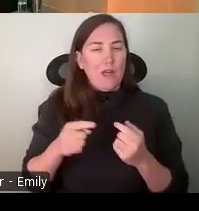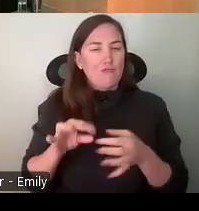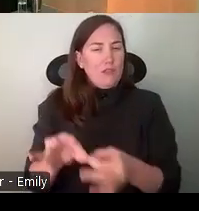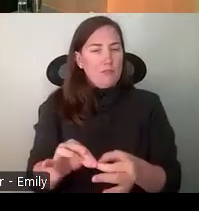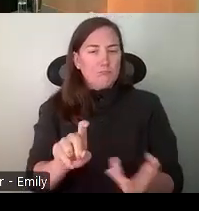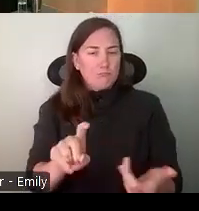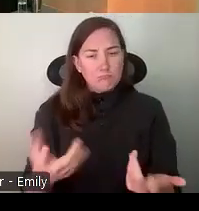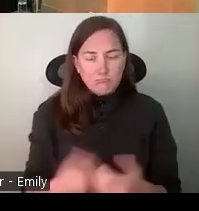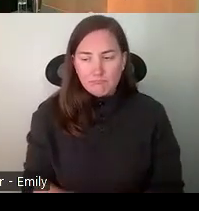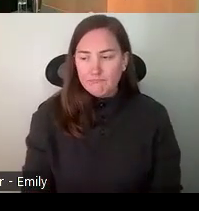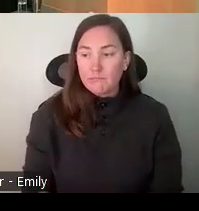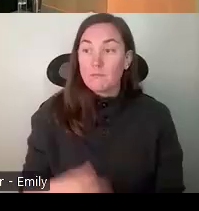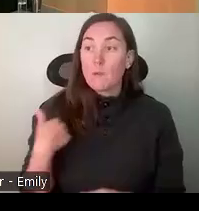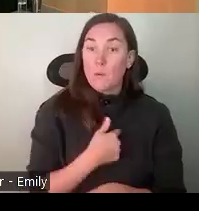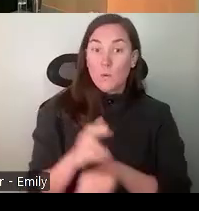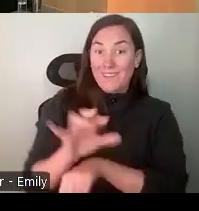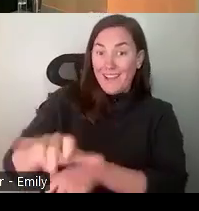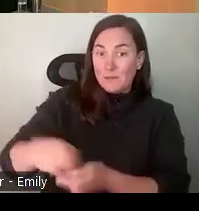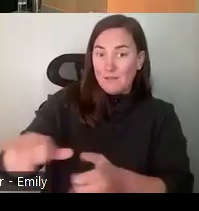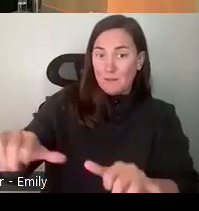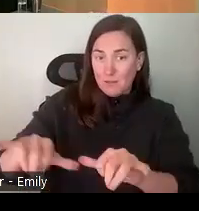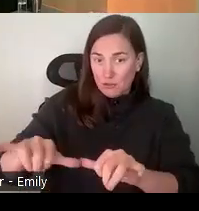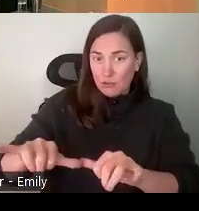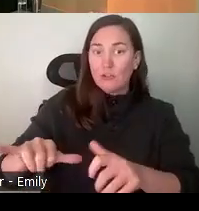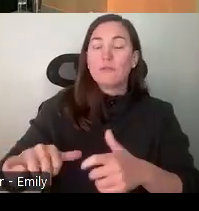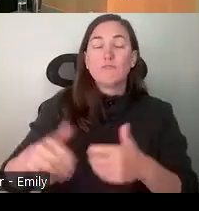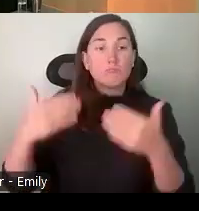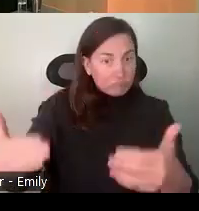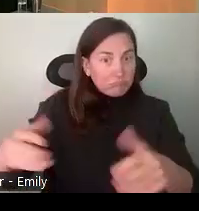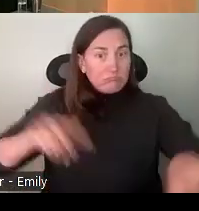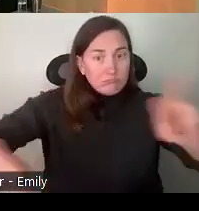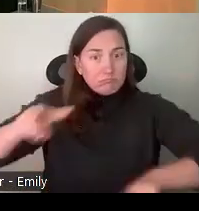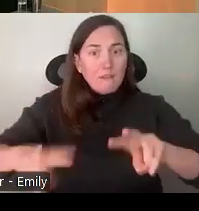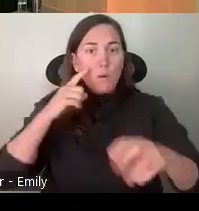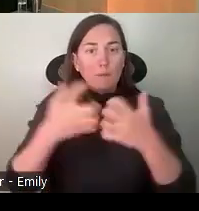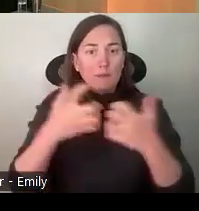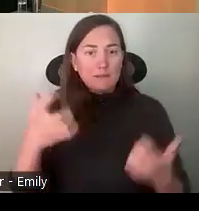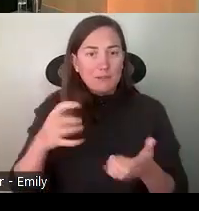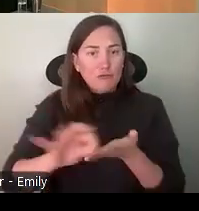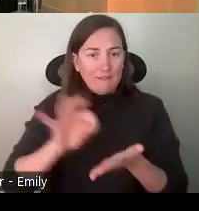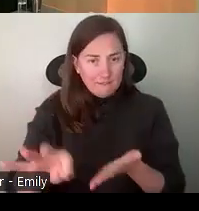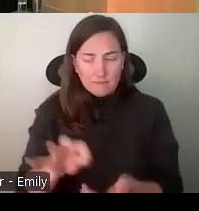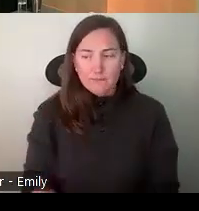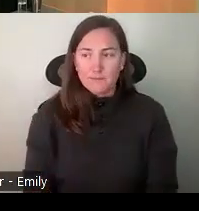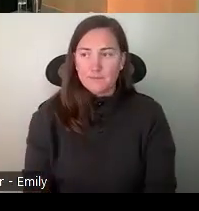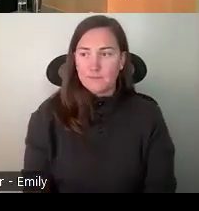So we're using this measure and we examined associations with mismatch ratings.